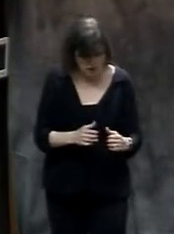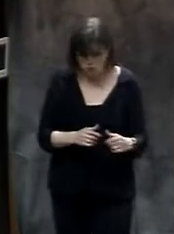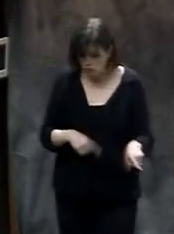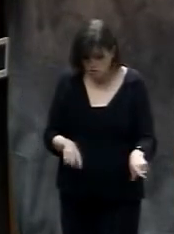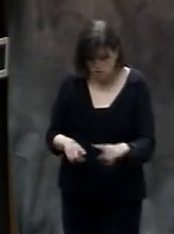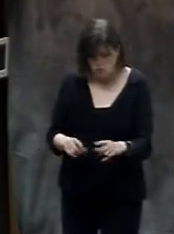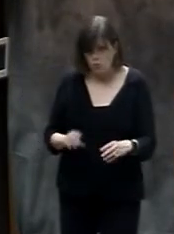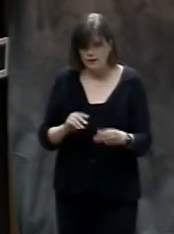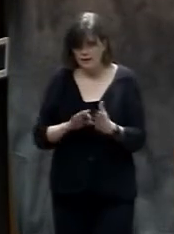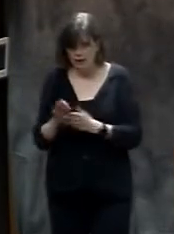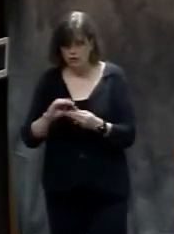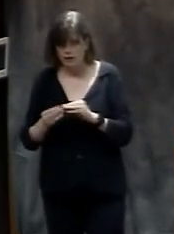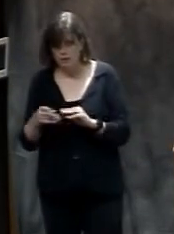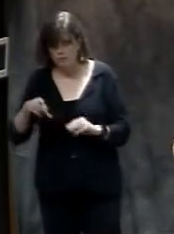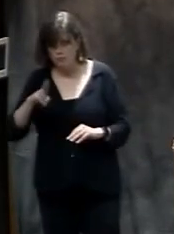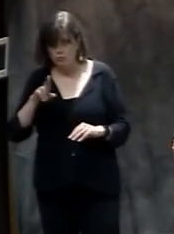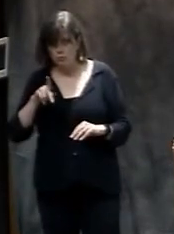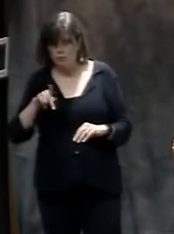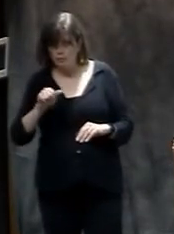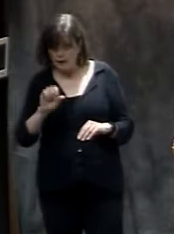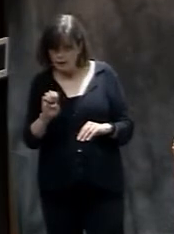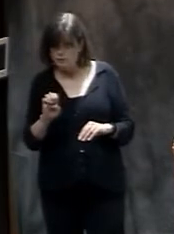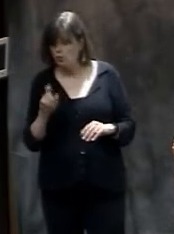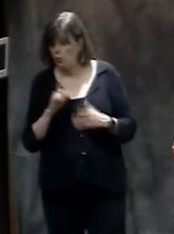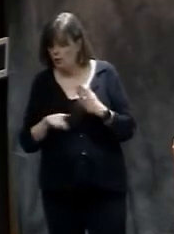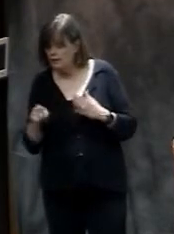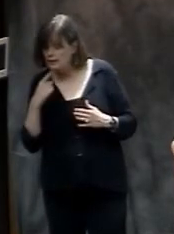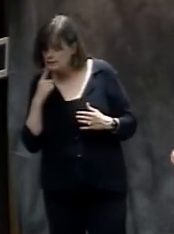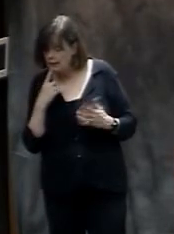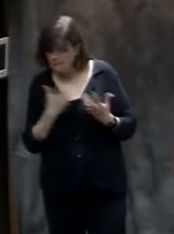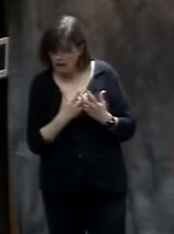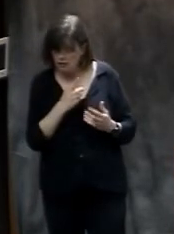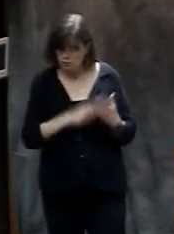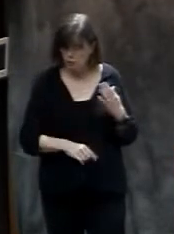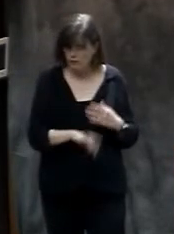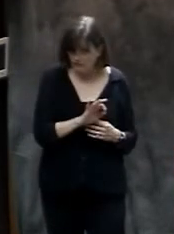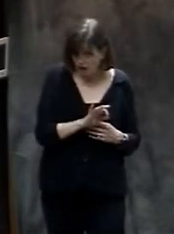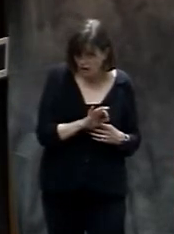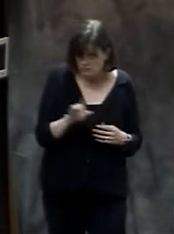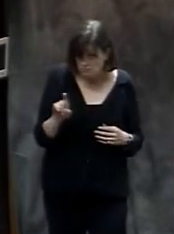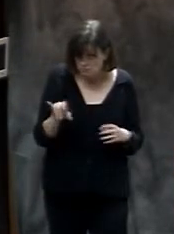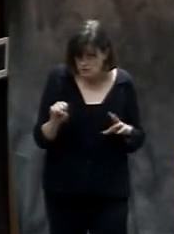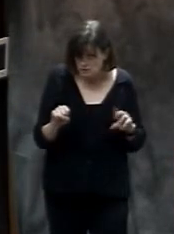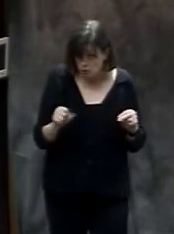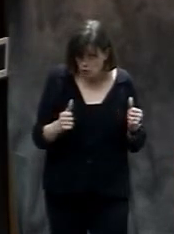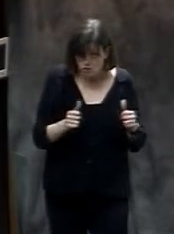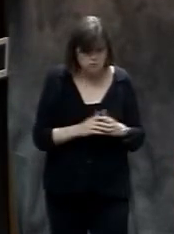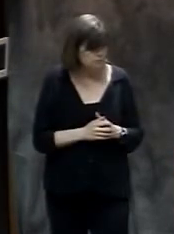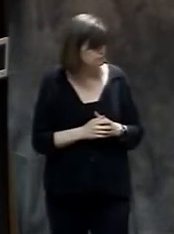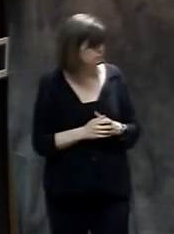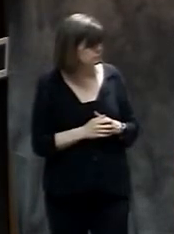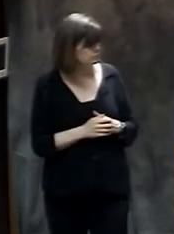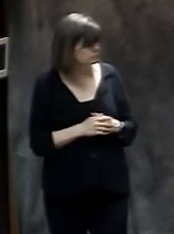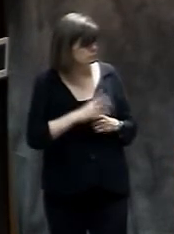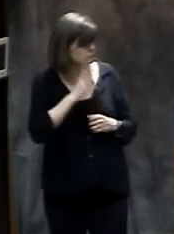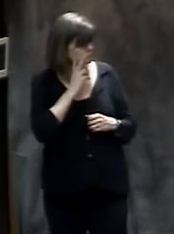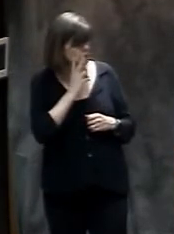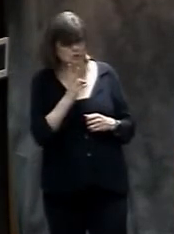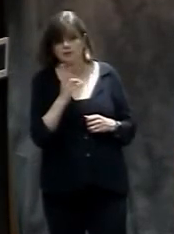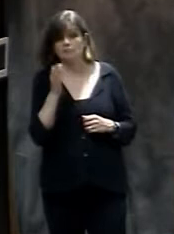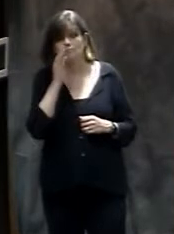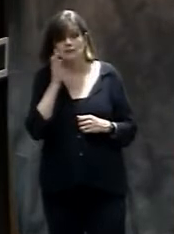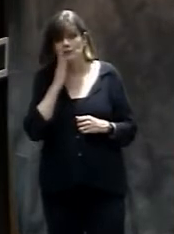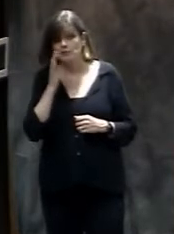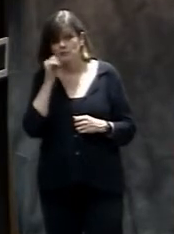say is really holding to what we find in their backyards. So you can see that mosquitoes are also not the cause